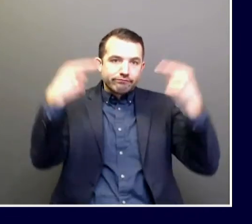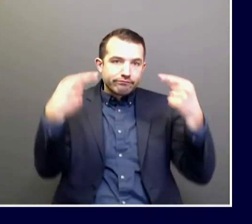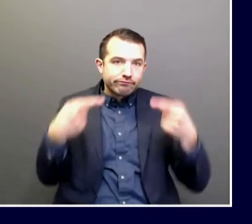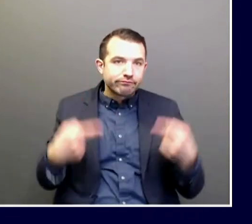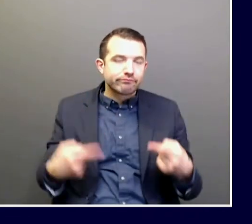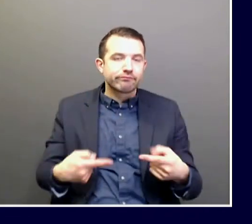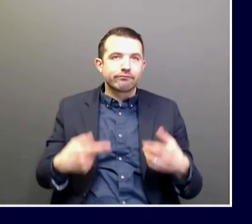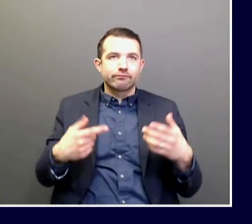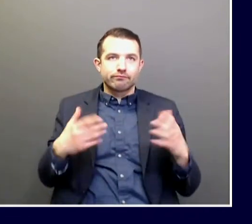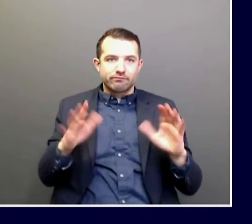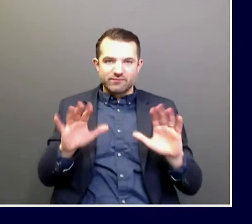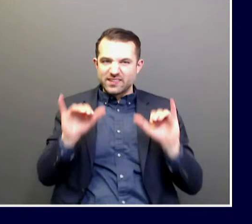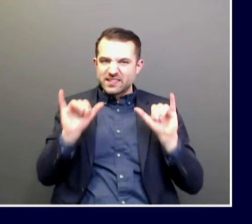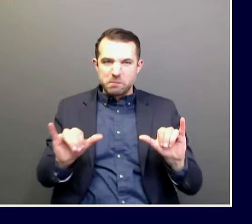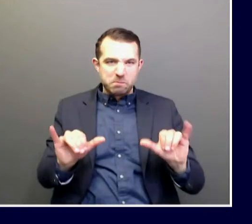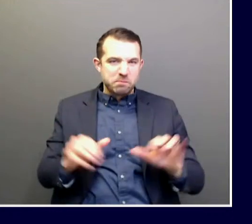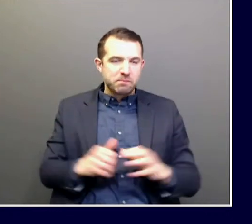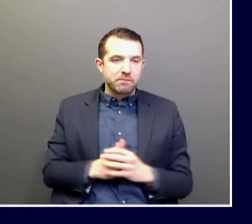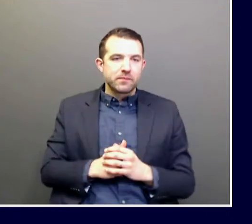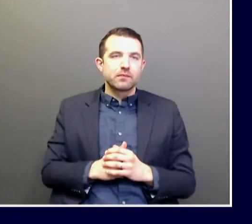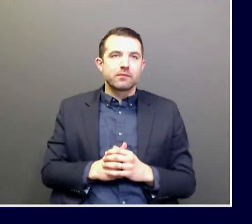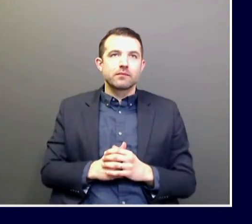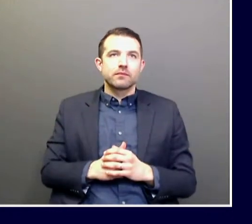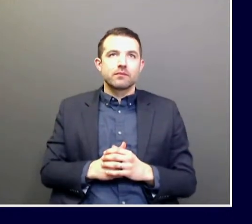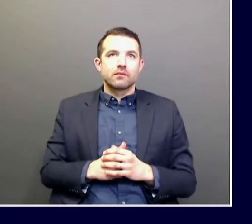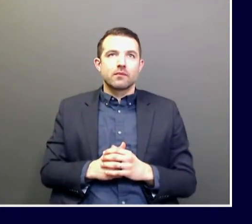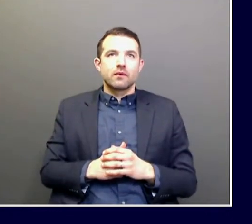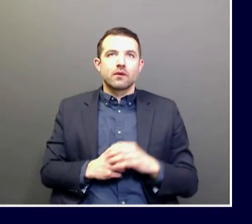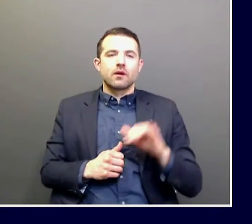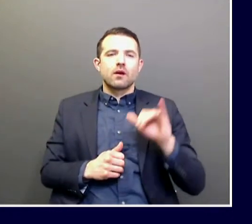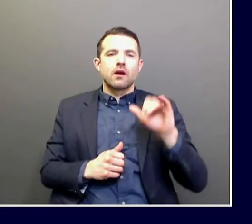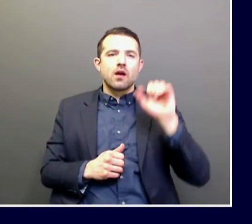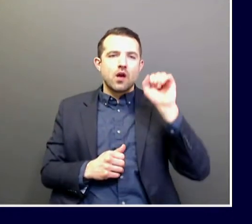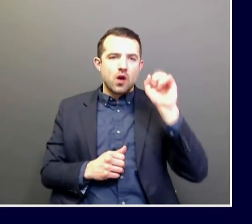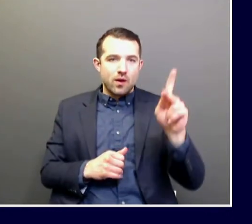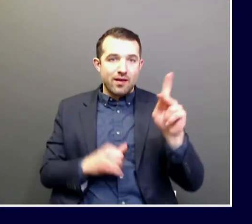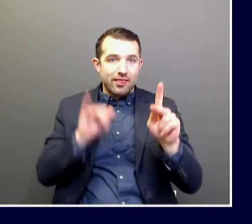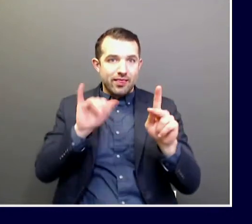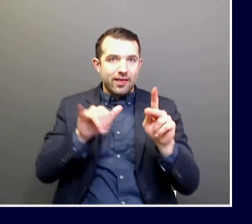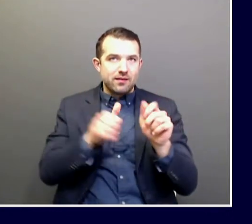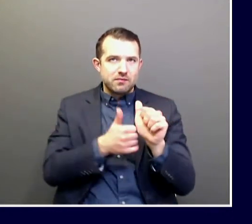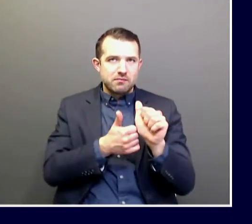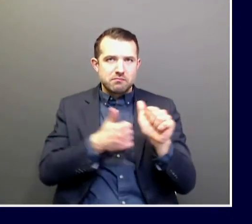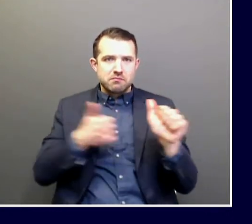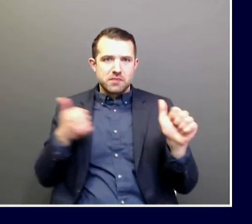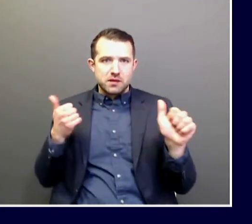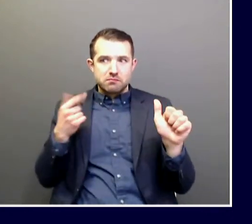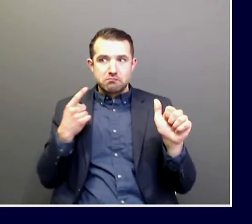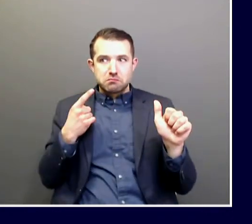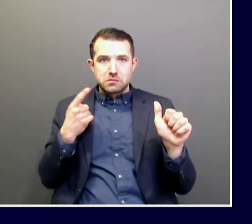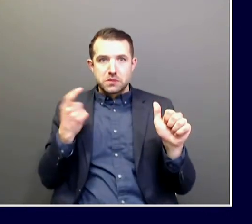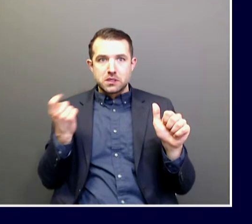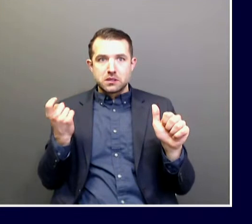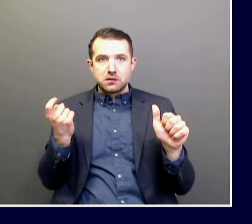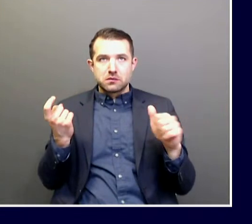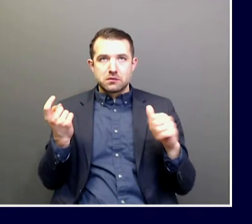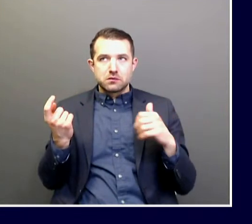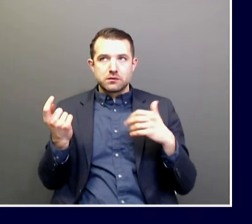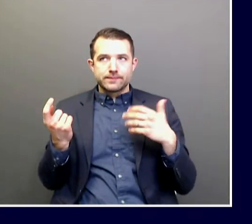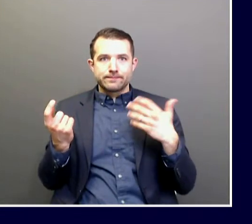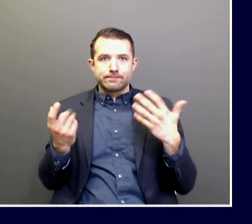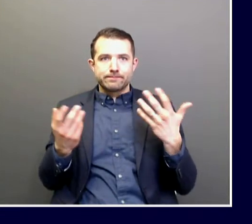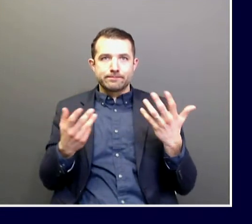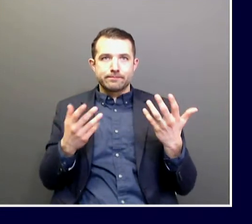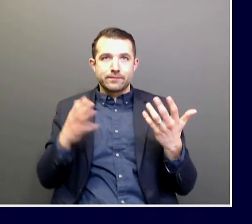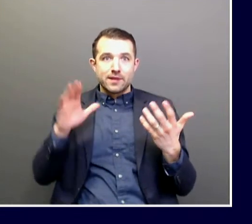Right. And this backlog exists in part because officials have stayed committed to the process of case